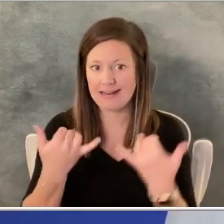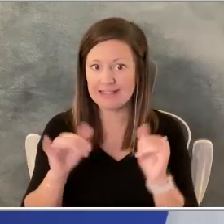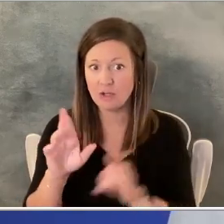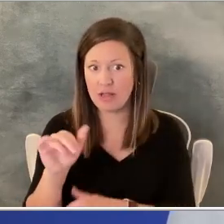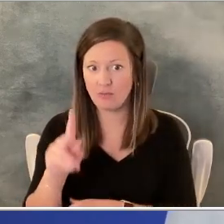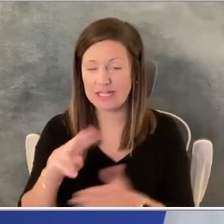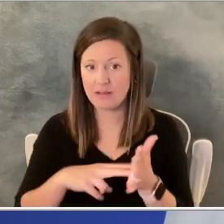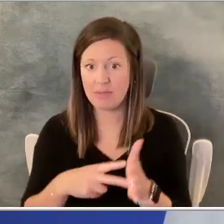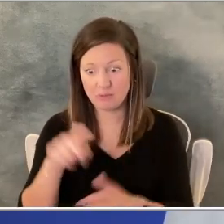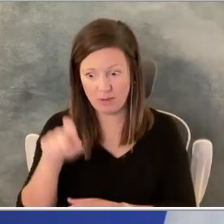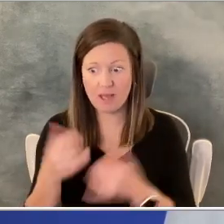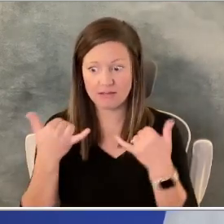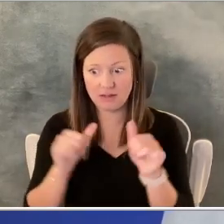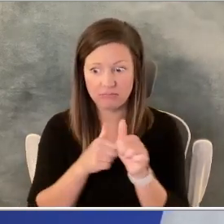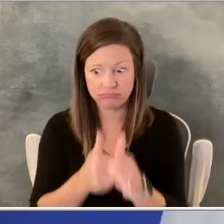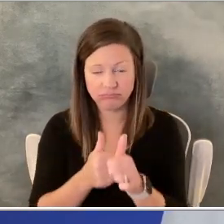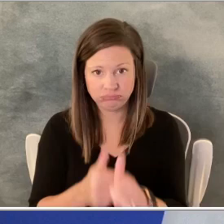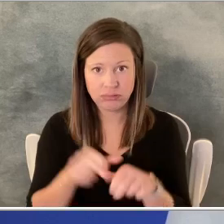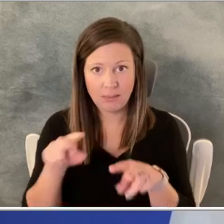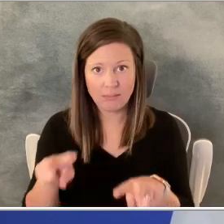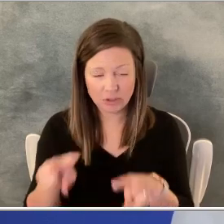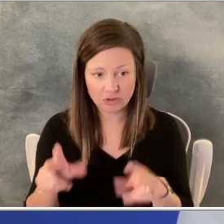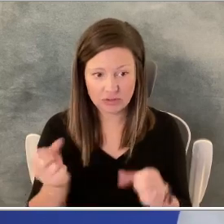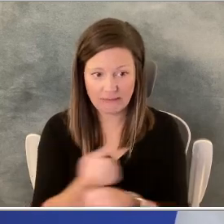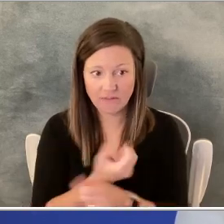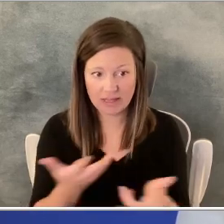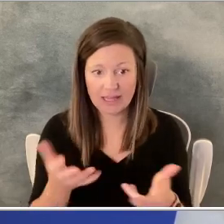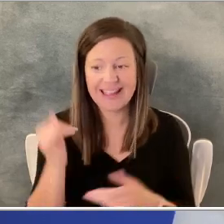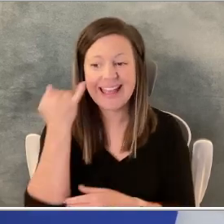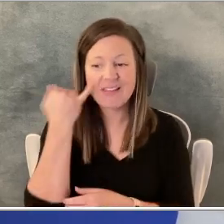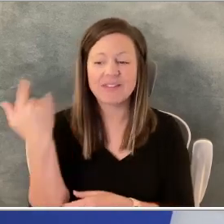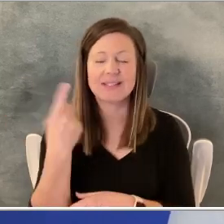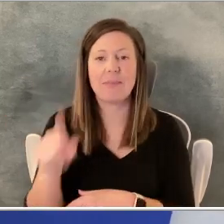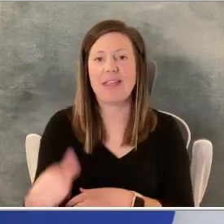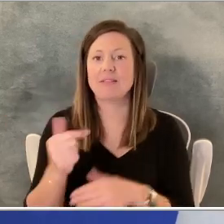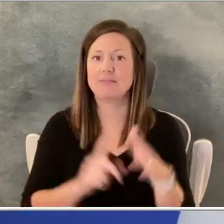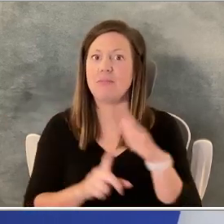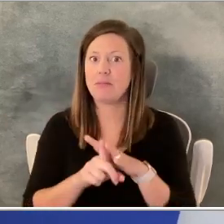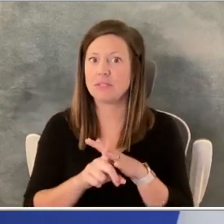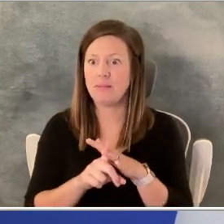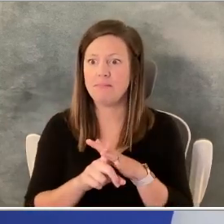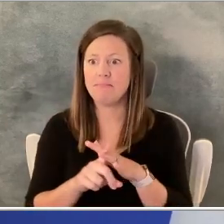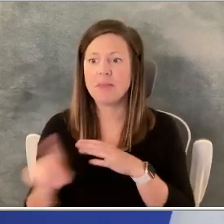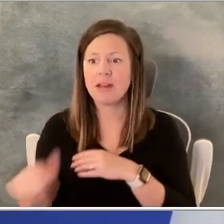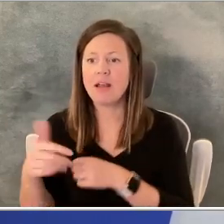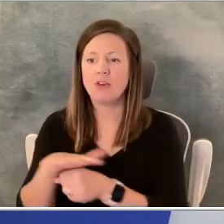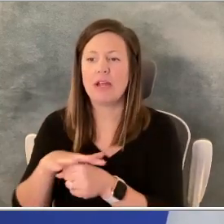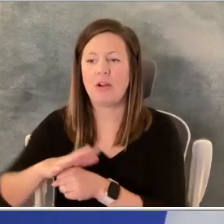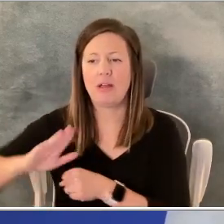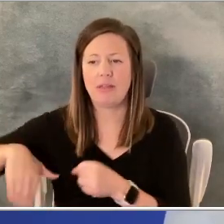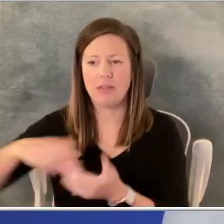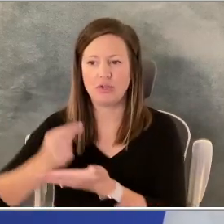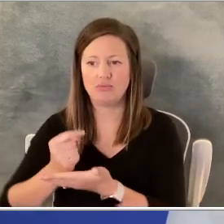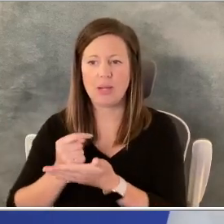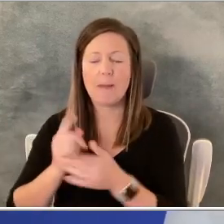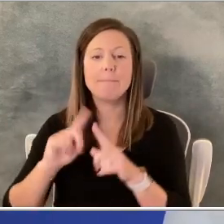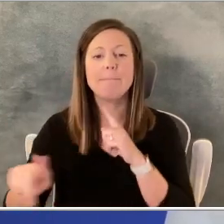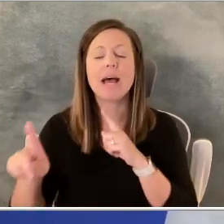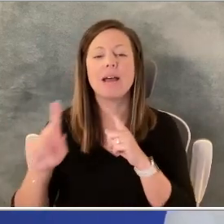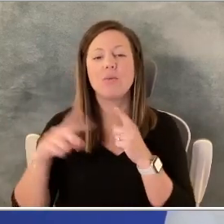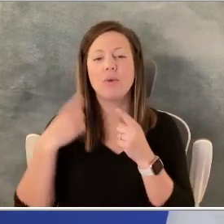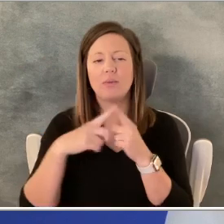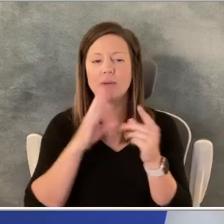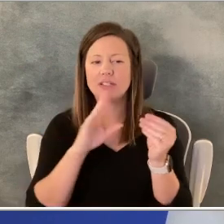of monitoring and surveillance in case something pops up in another untreated part of the prostate. But when we talk about the area that we